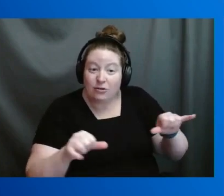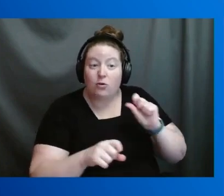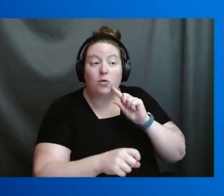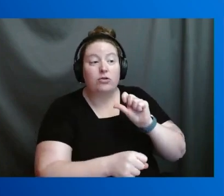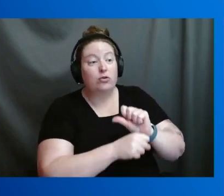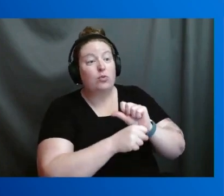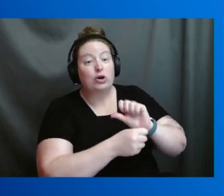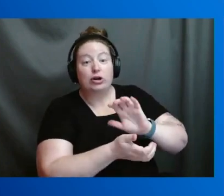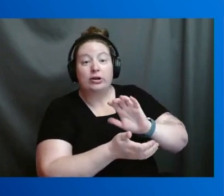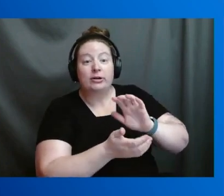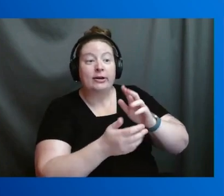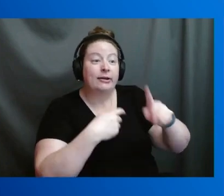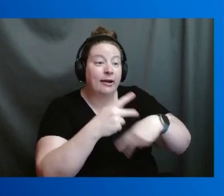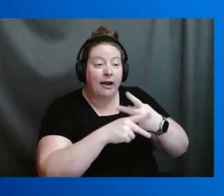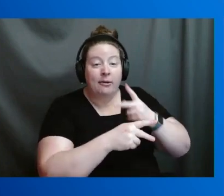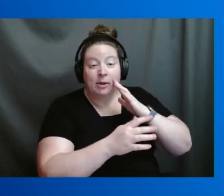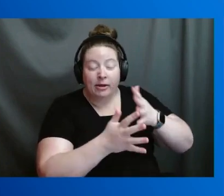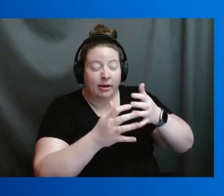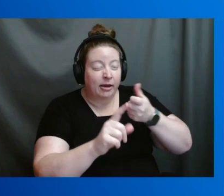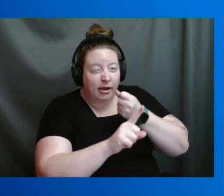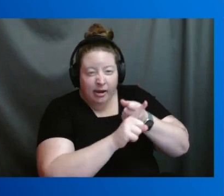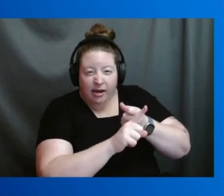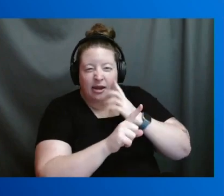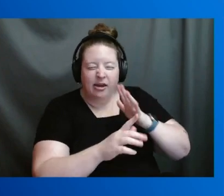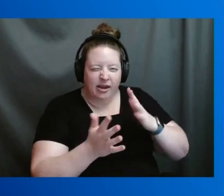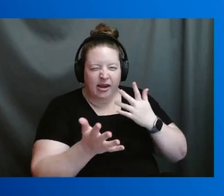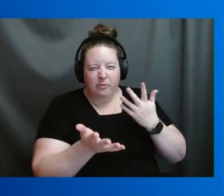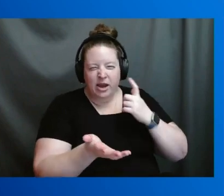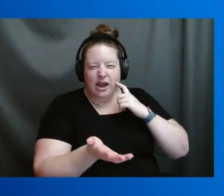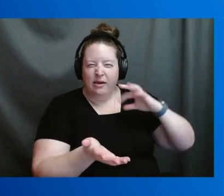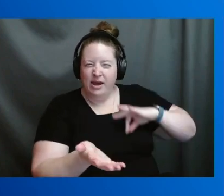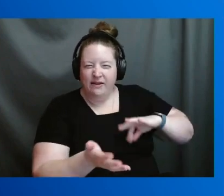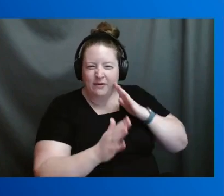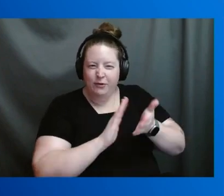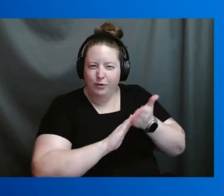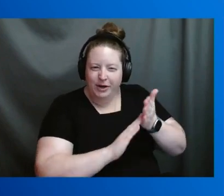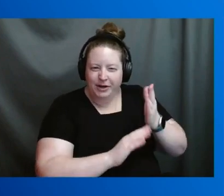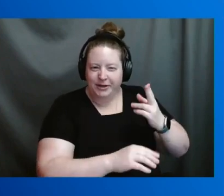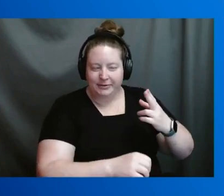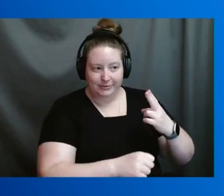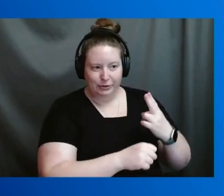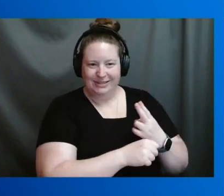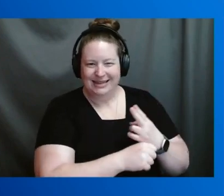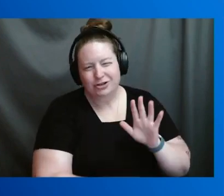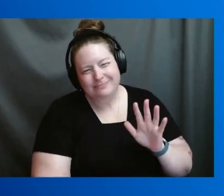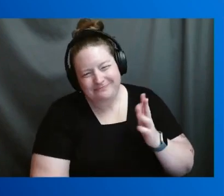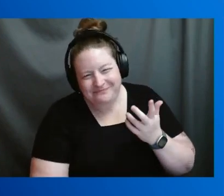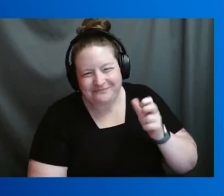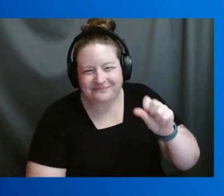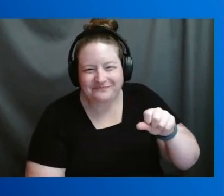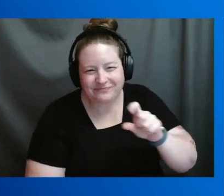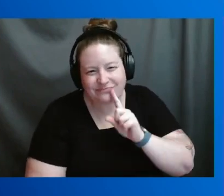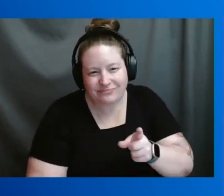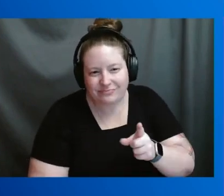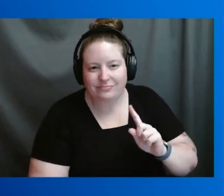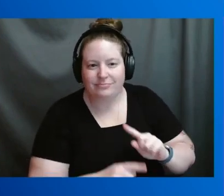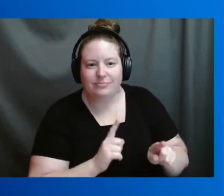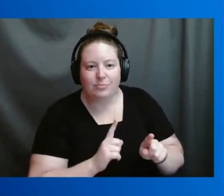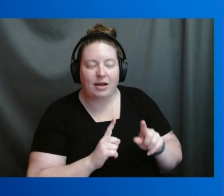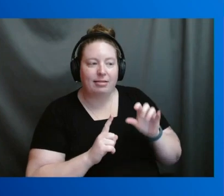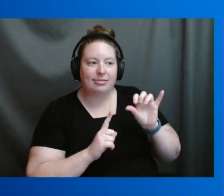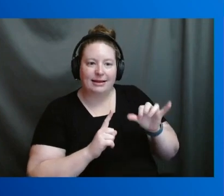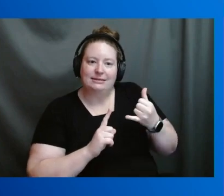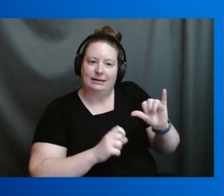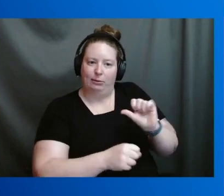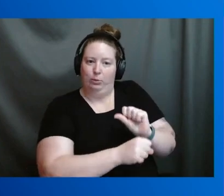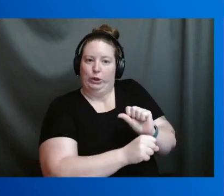there's an implied benefit on sort of running the utilization. And in often cases, that's true, but that's work, and that's not implied, right? So the